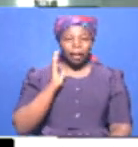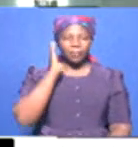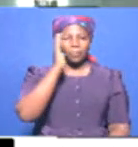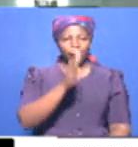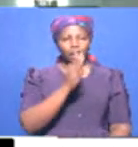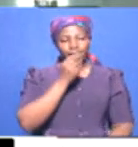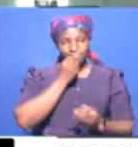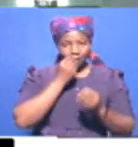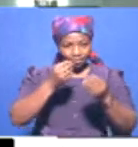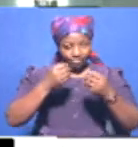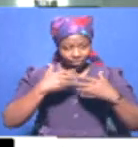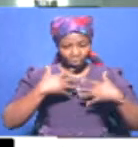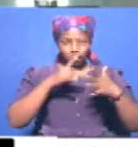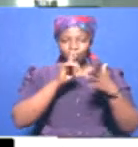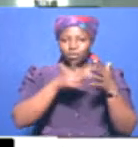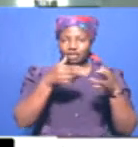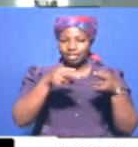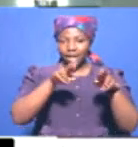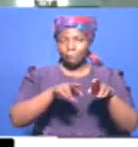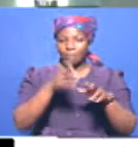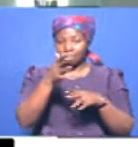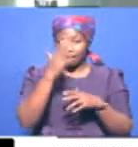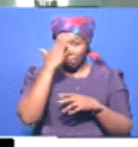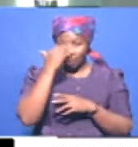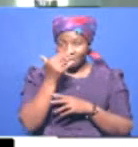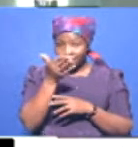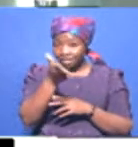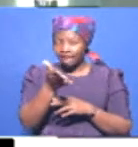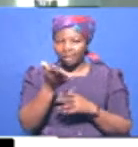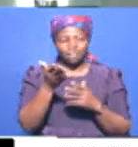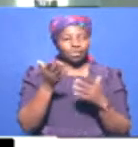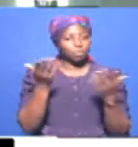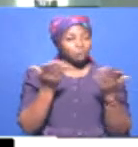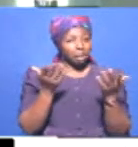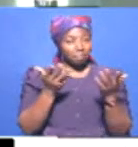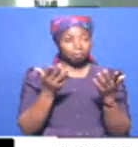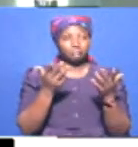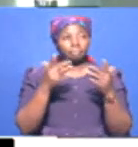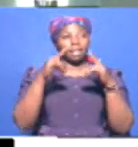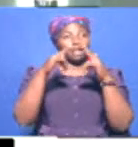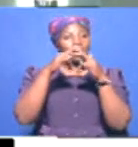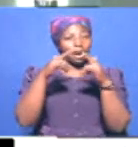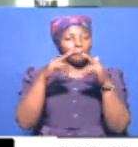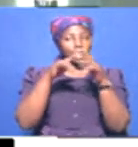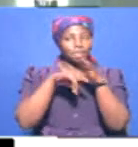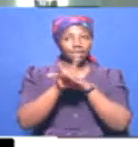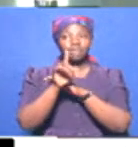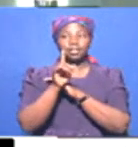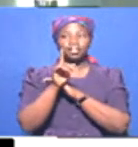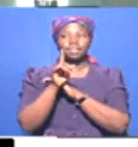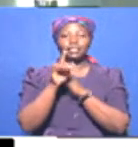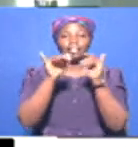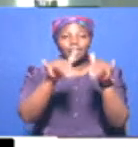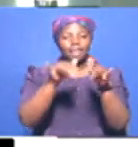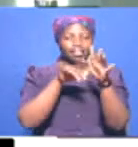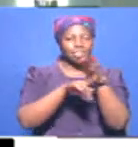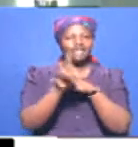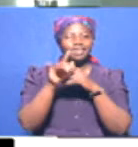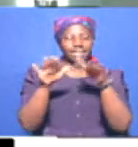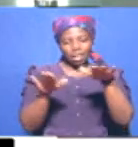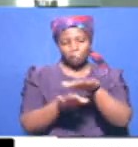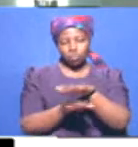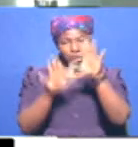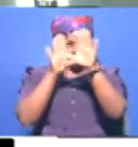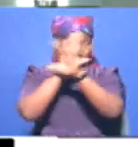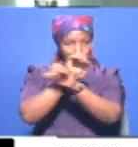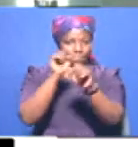through what's happening there. He's been camping at the deputy president's residence in